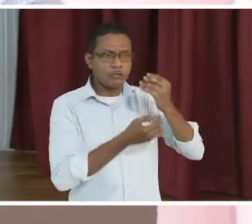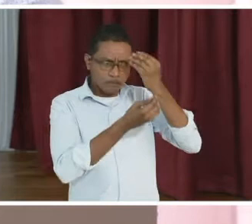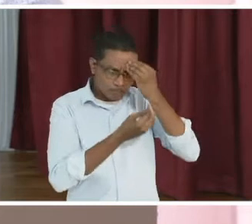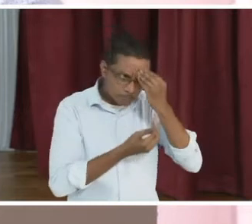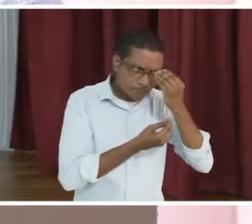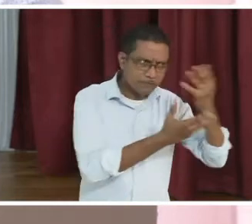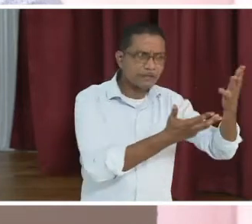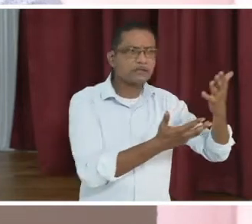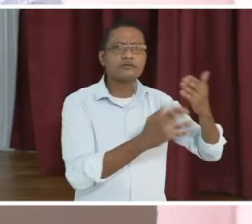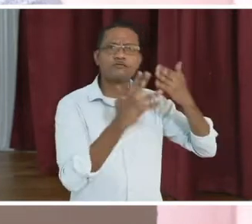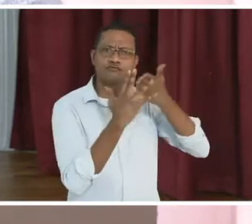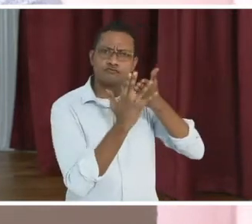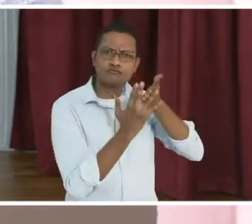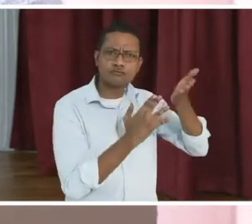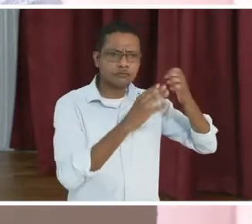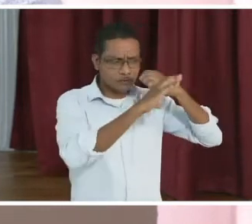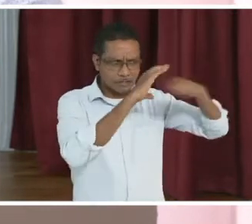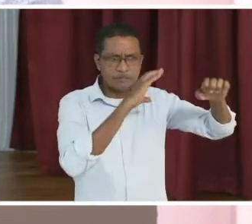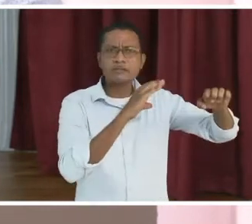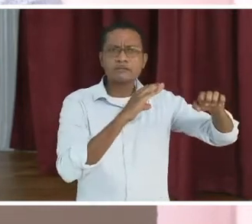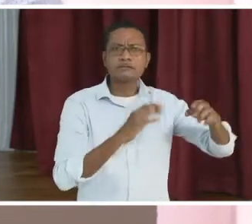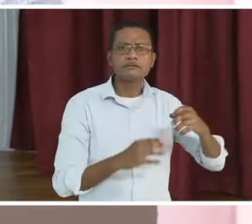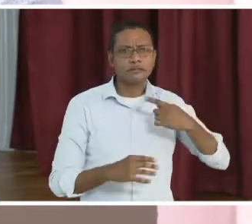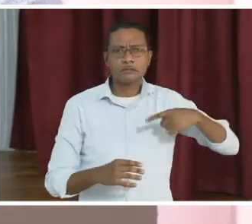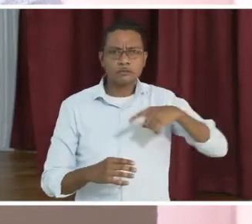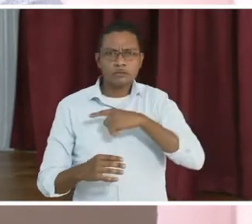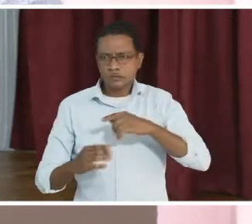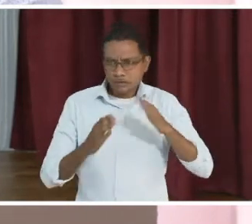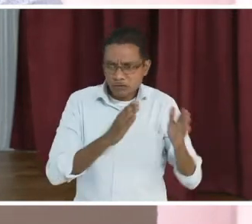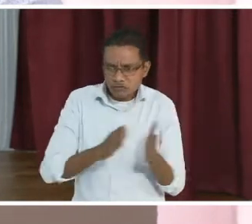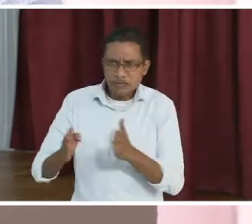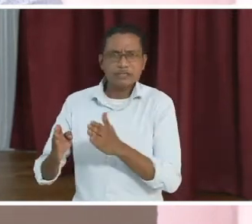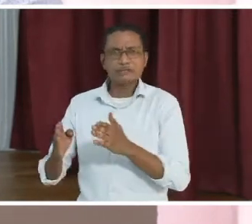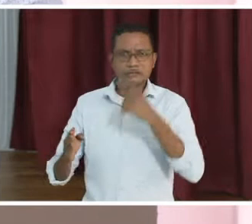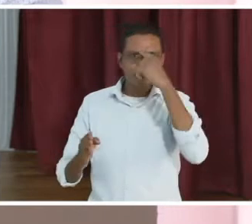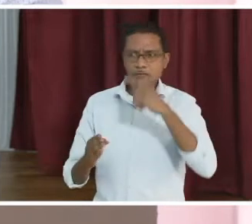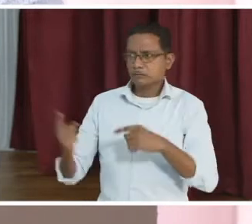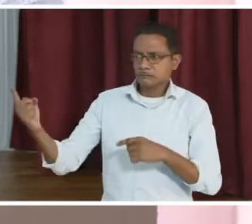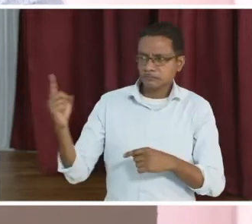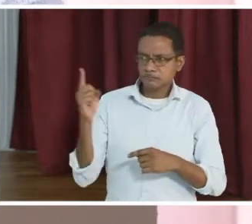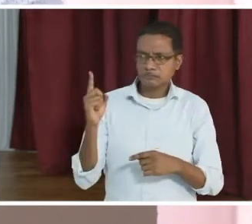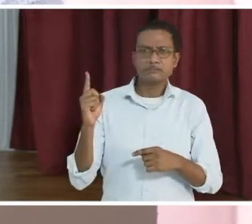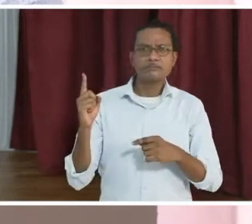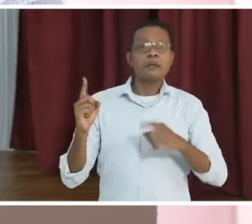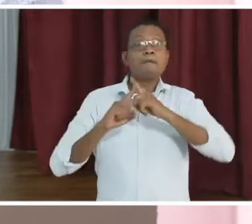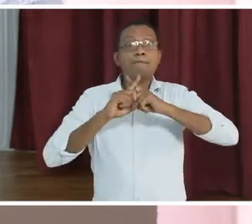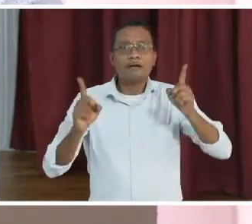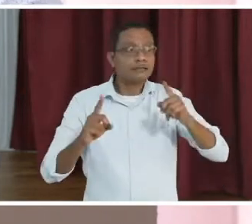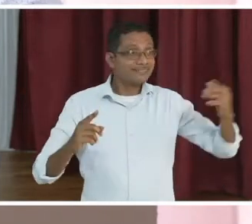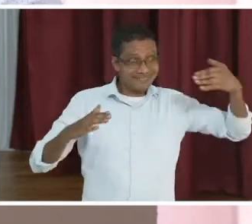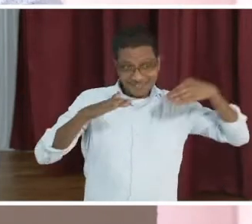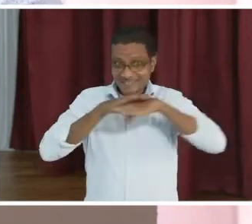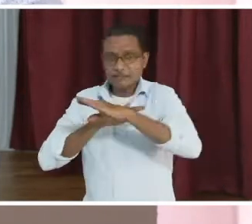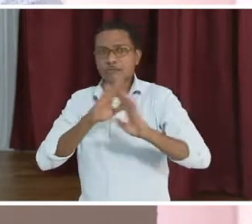And once a client has been scheduled for one of our virtual interviews, given the current situation, they will forward all their